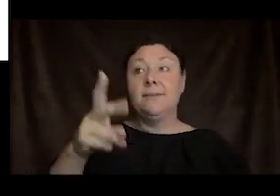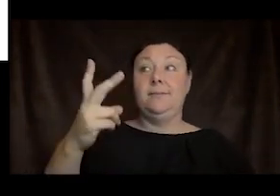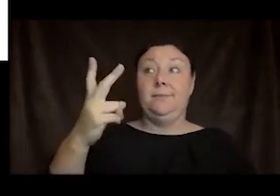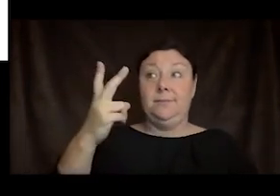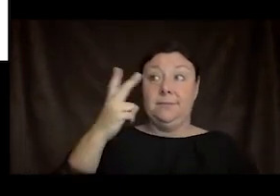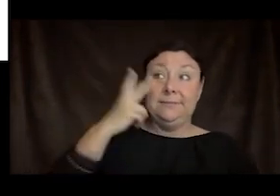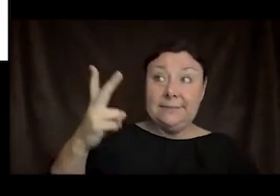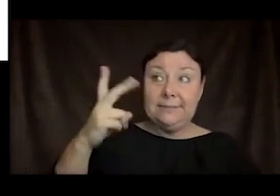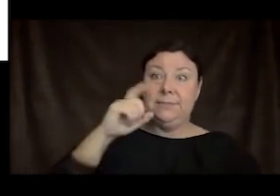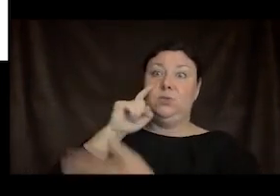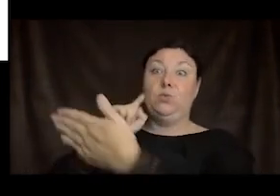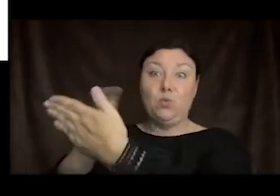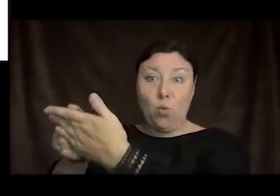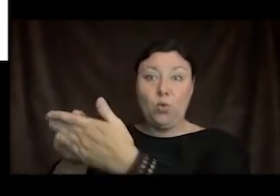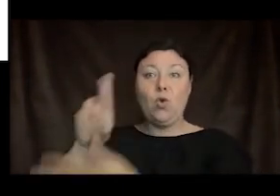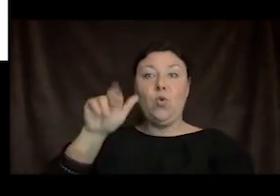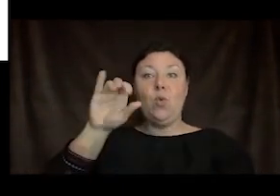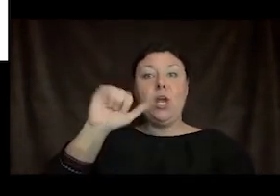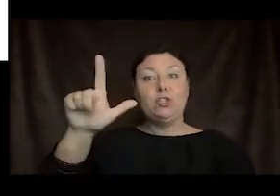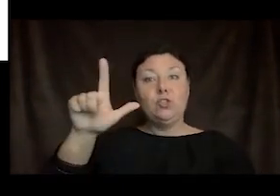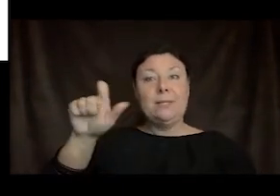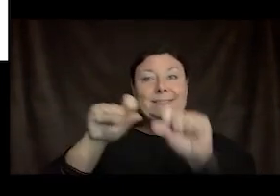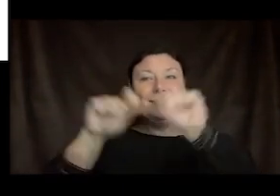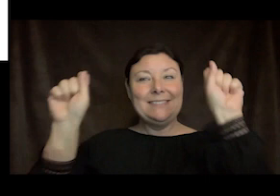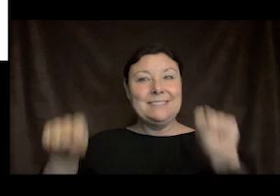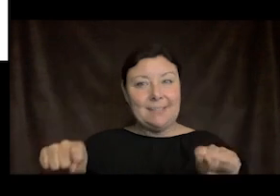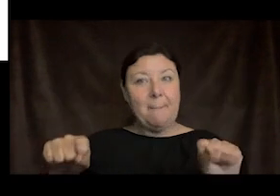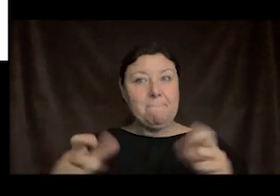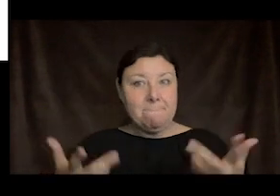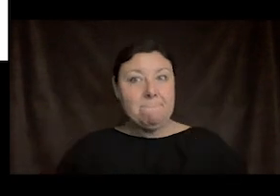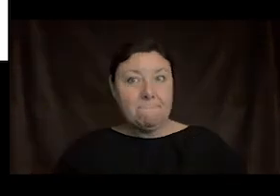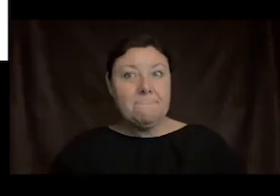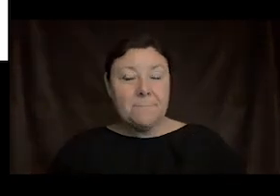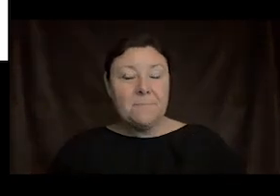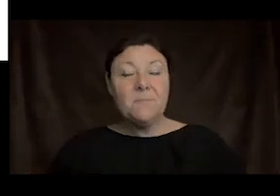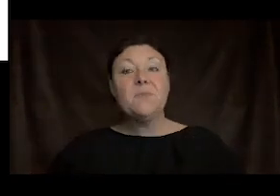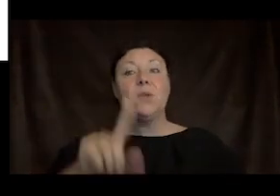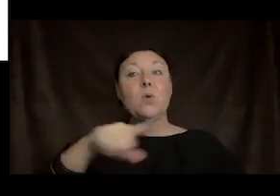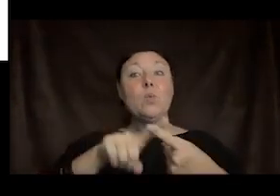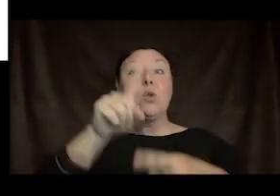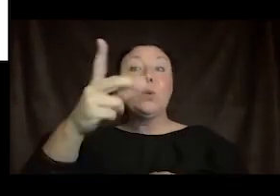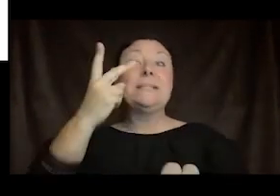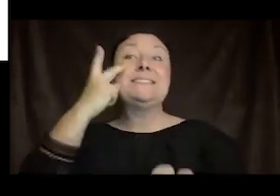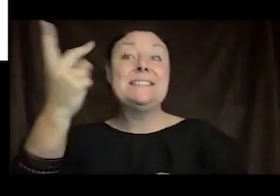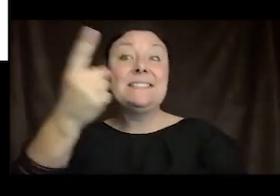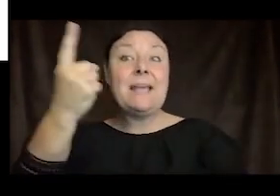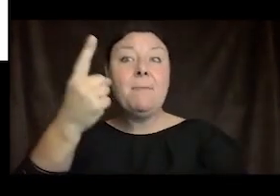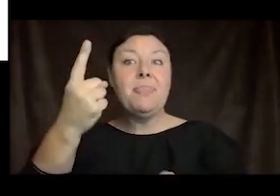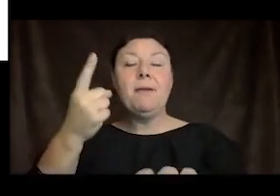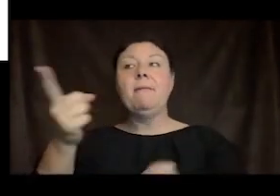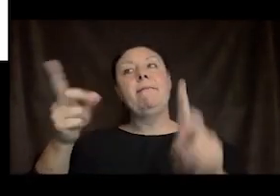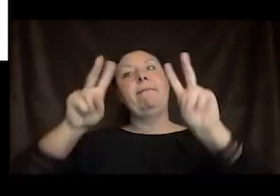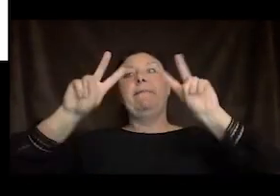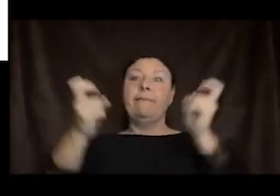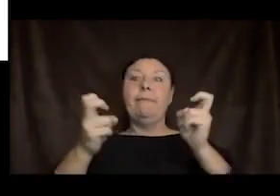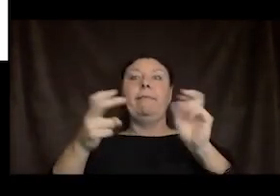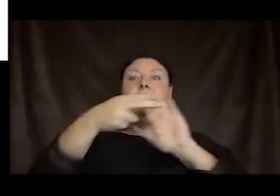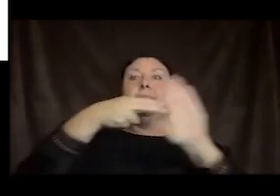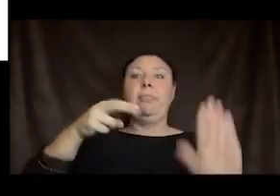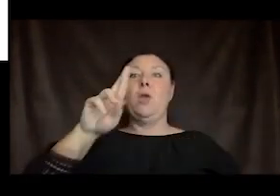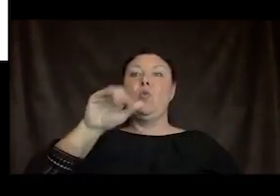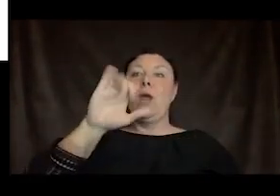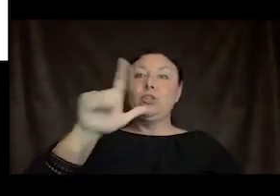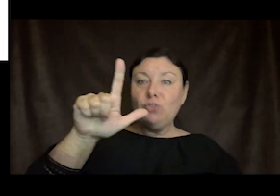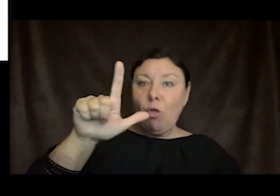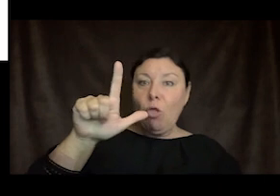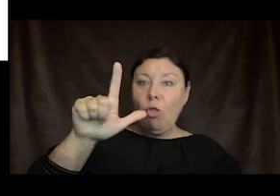racial systems. So for me, this is about calling a thing a thing. When you see something that is racialized, when you see